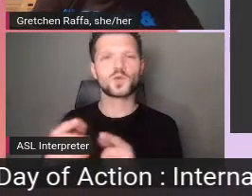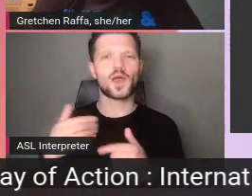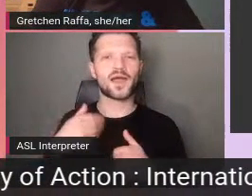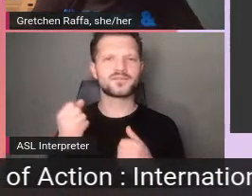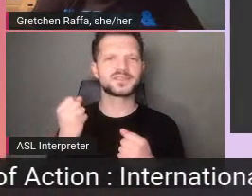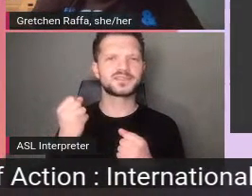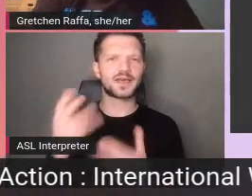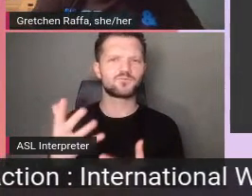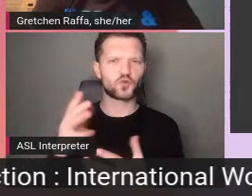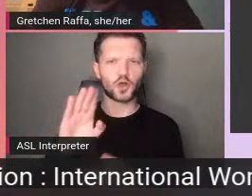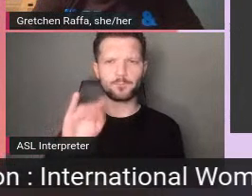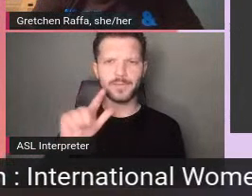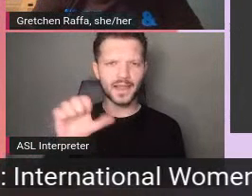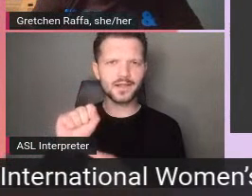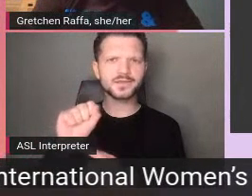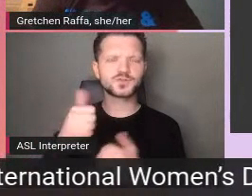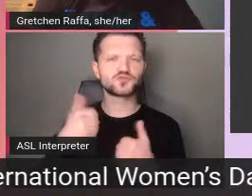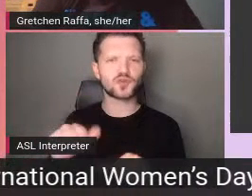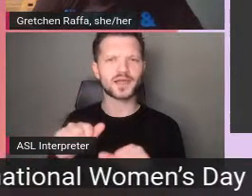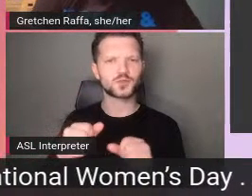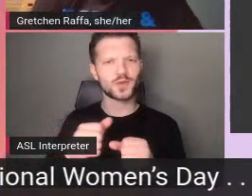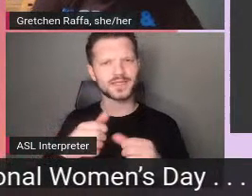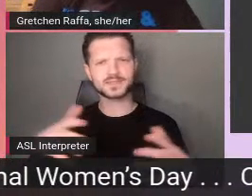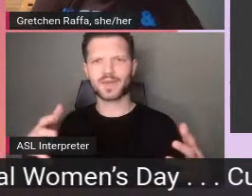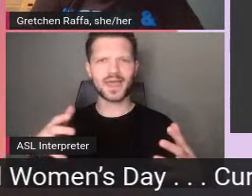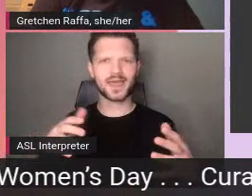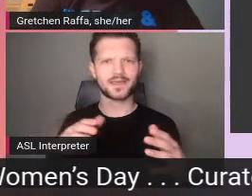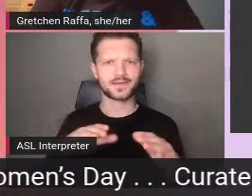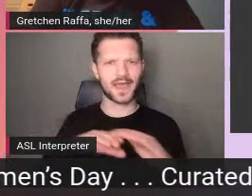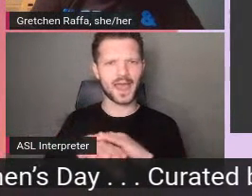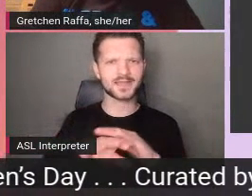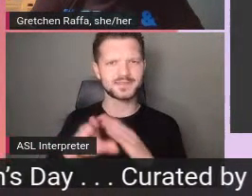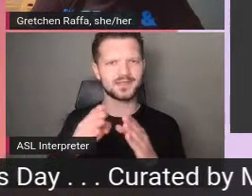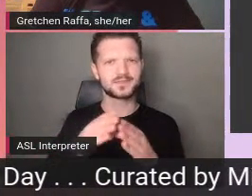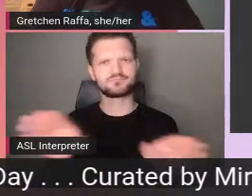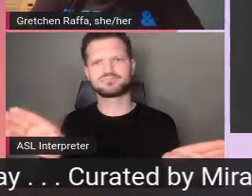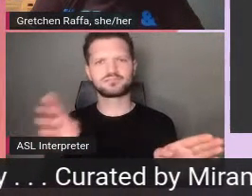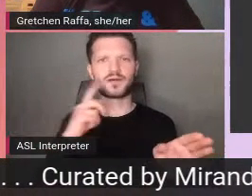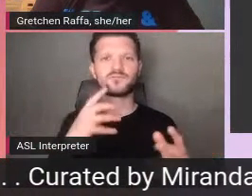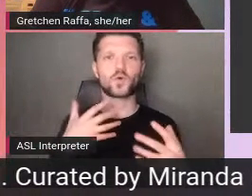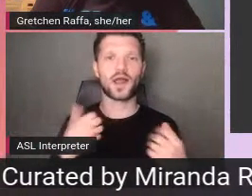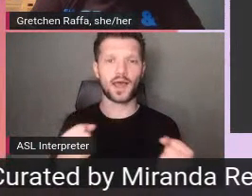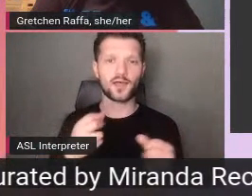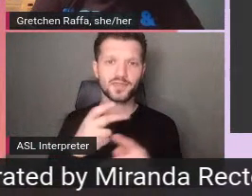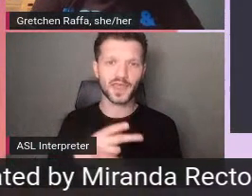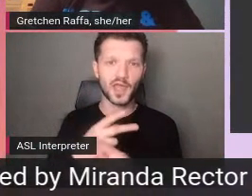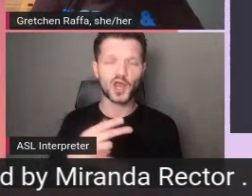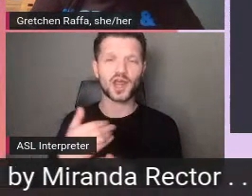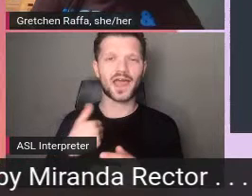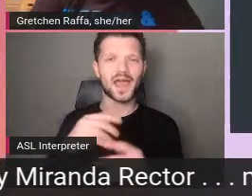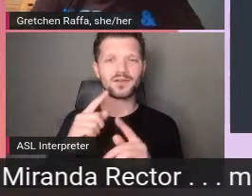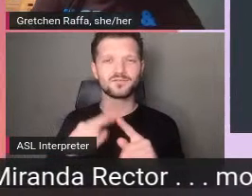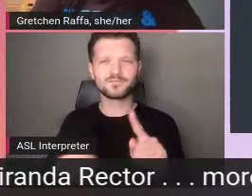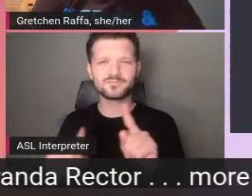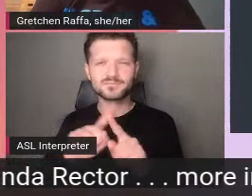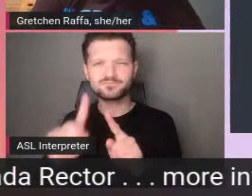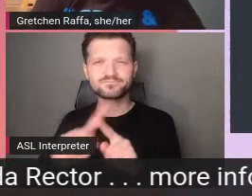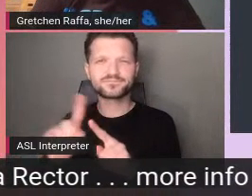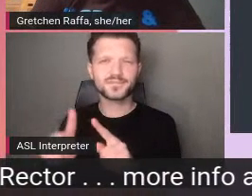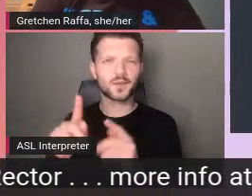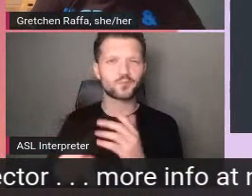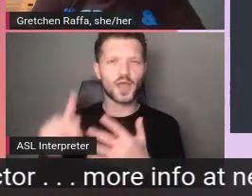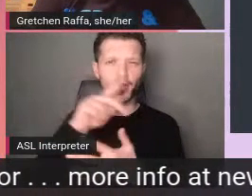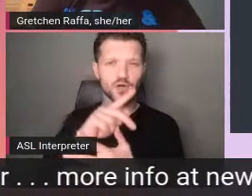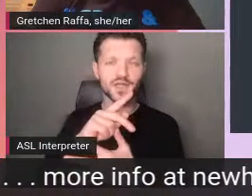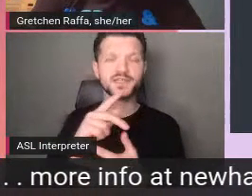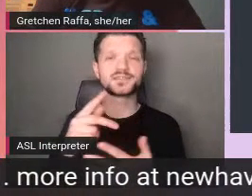will really work towards expanding access to healthcare. And there are a couple of different priorities, including offering a public